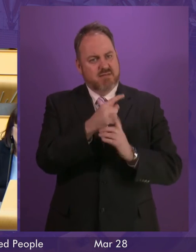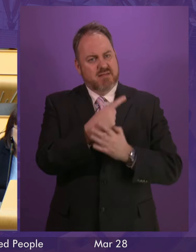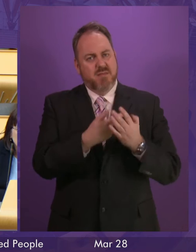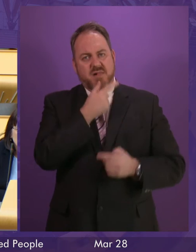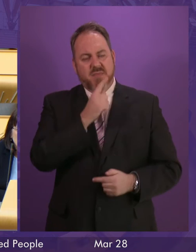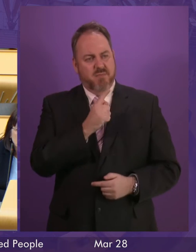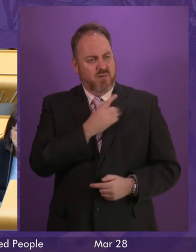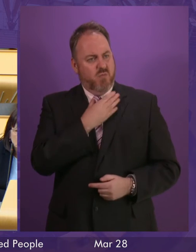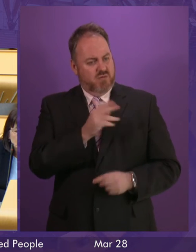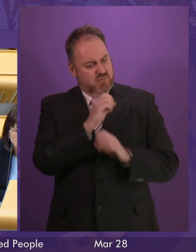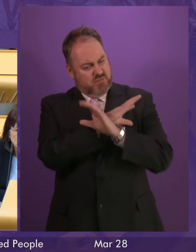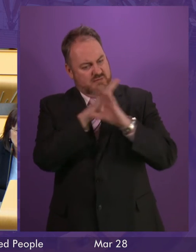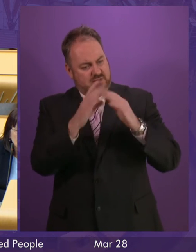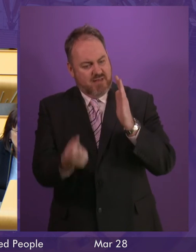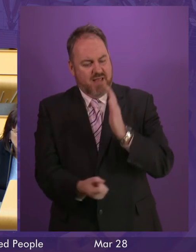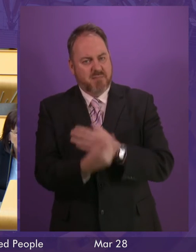action plan.